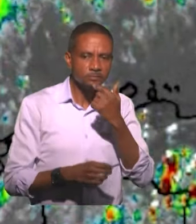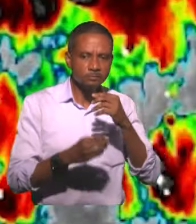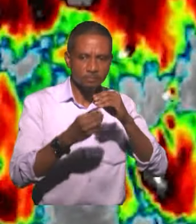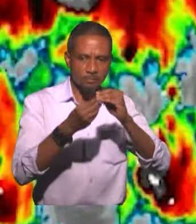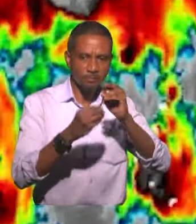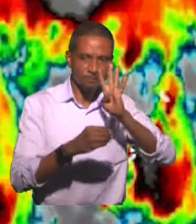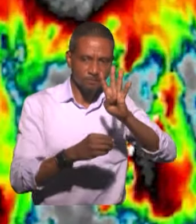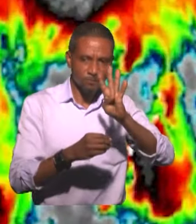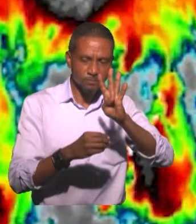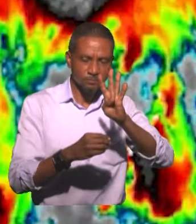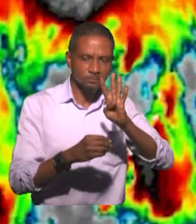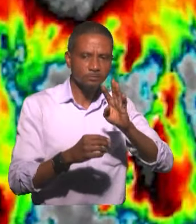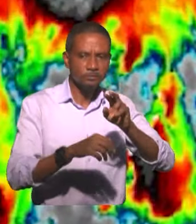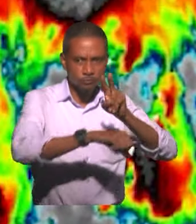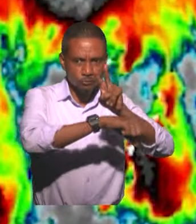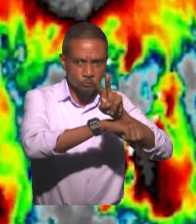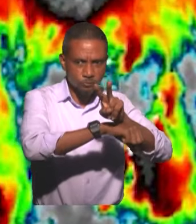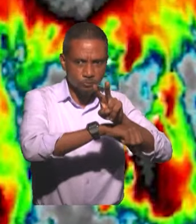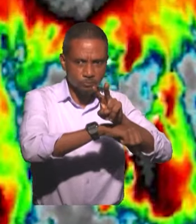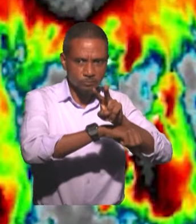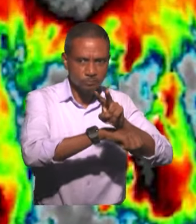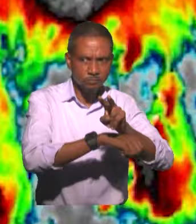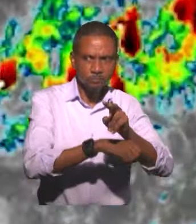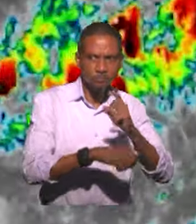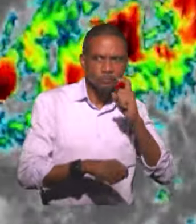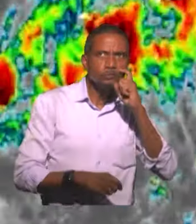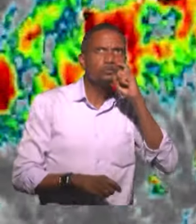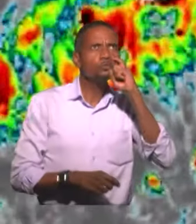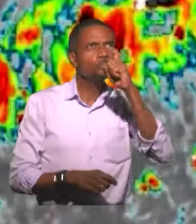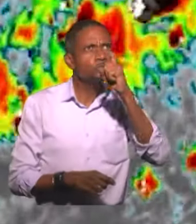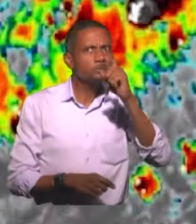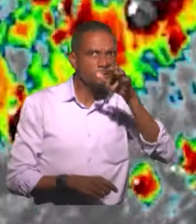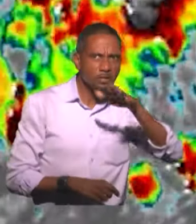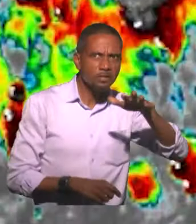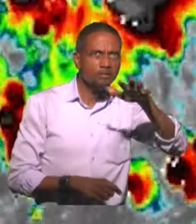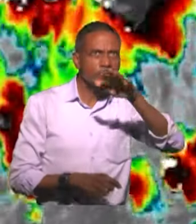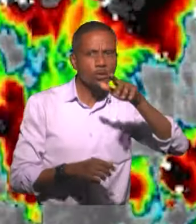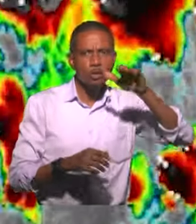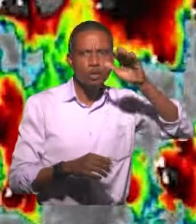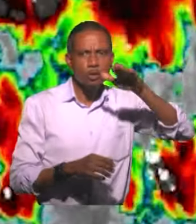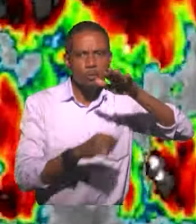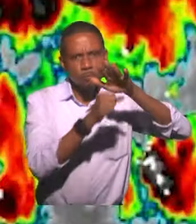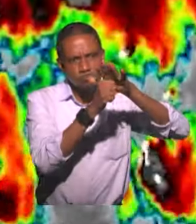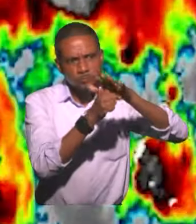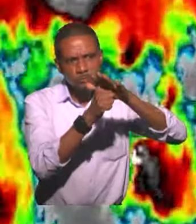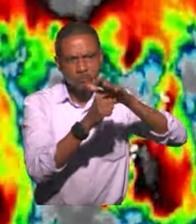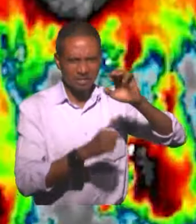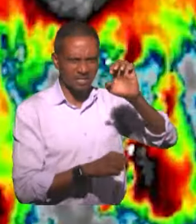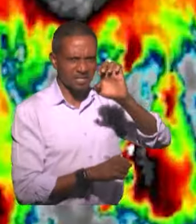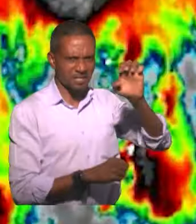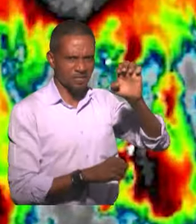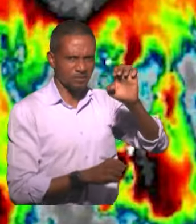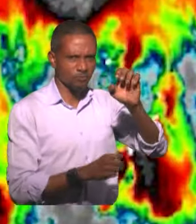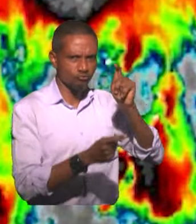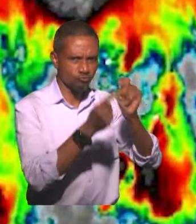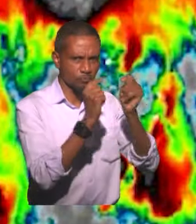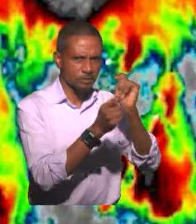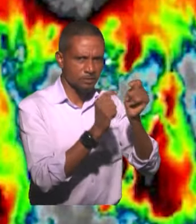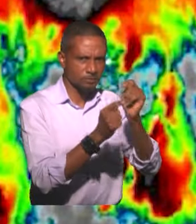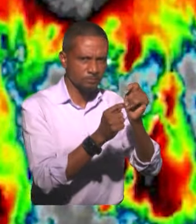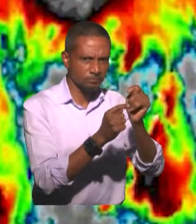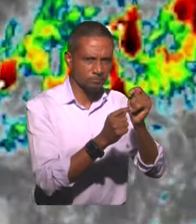at 2 p.m. that attention is focused on the development of an area of low pressure located east of Trinidad, which has a